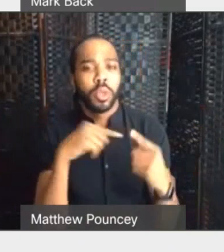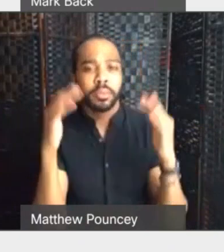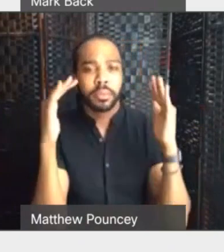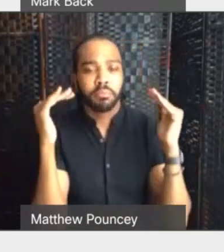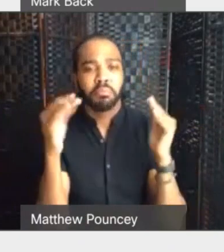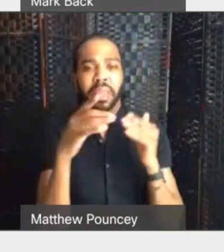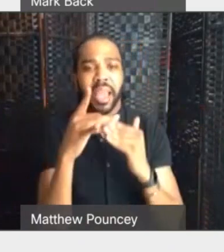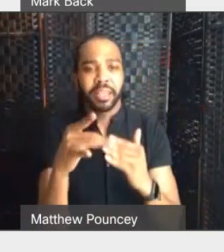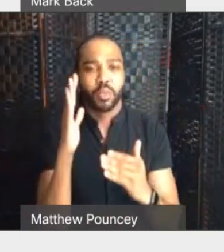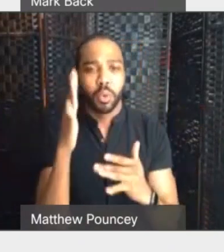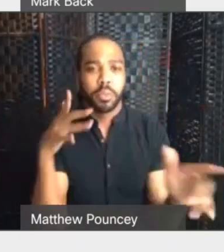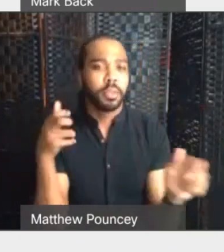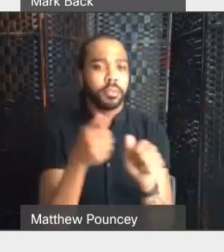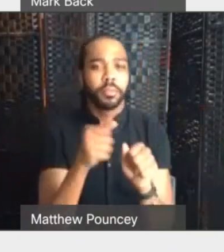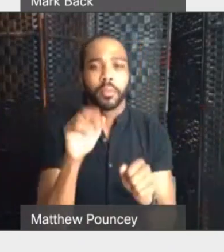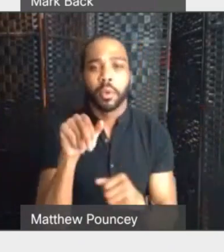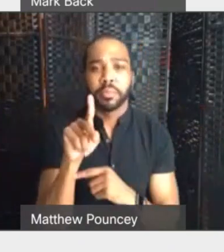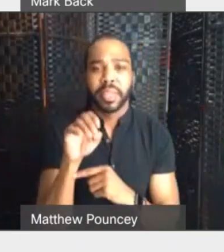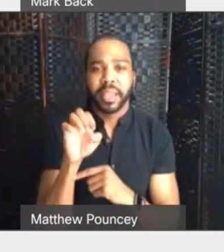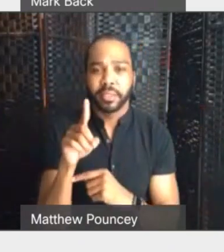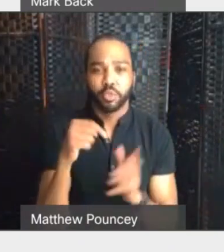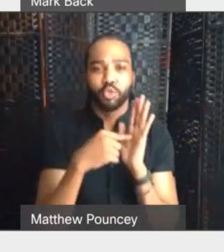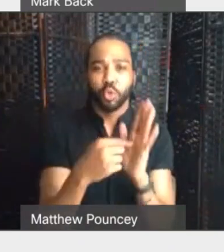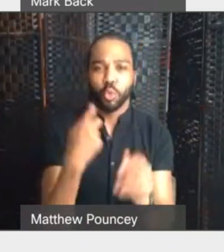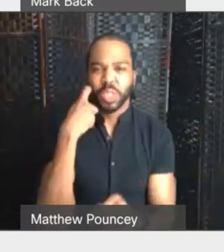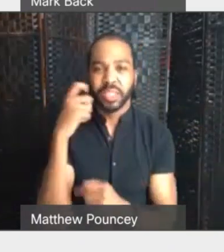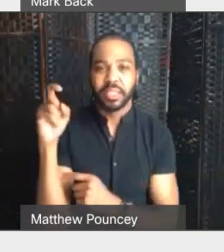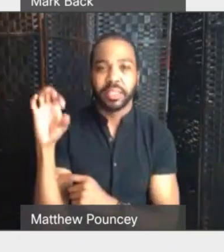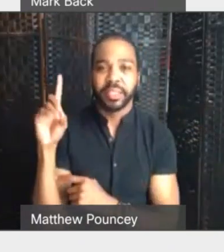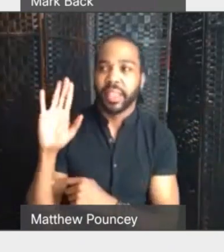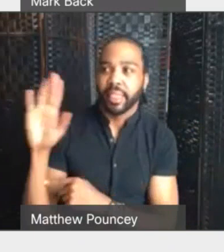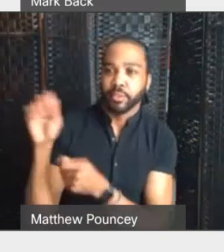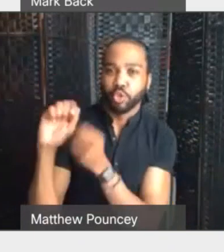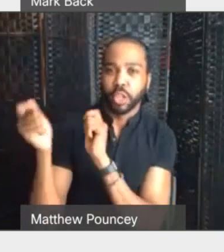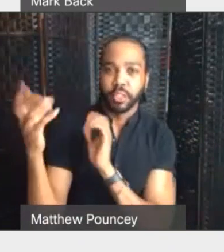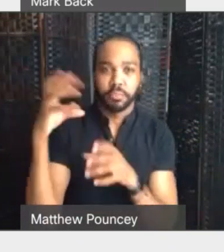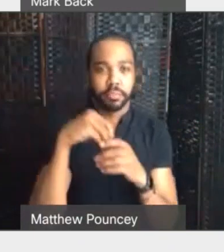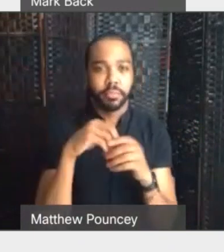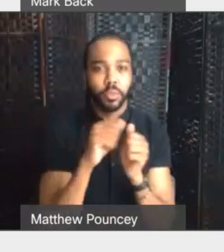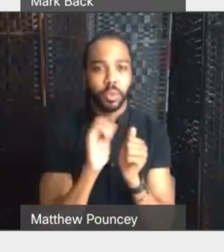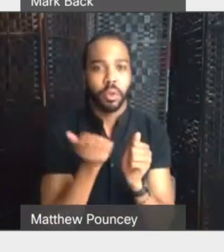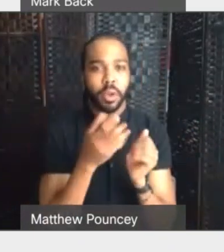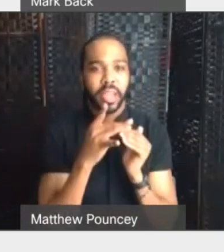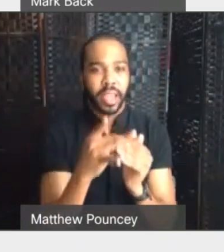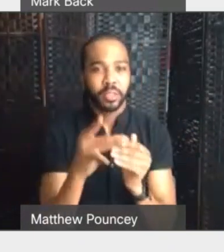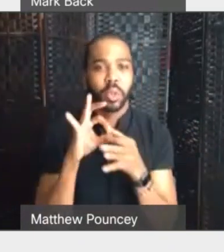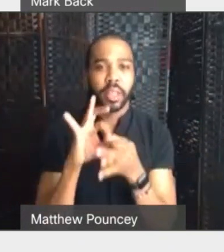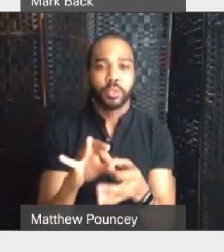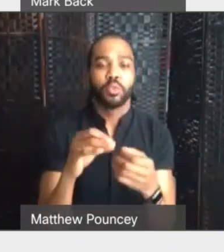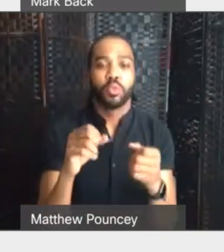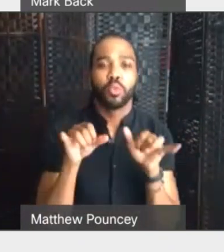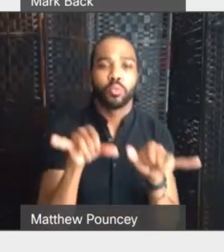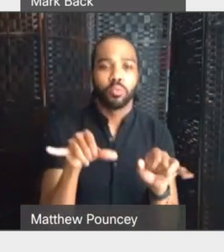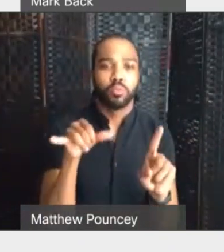will be updated to reflect recent CDC changes regarding quarantine and travel?